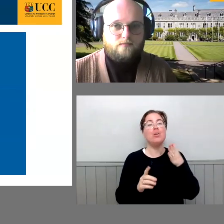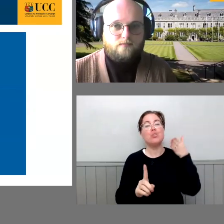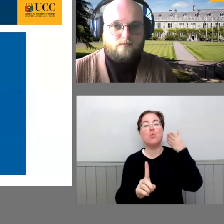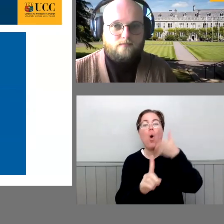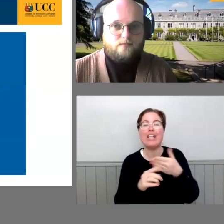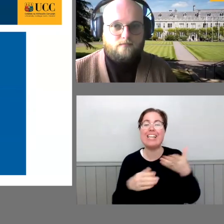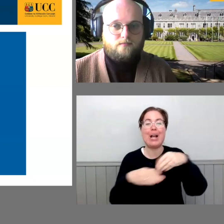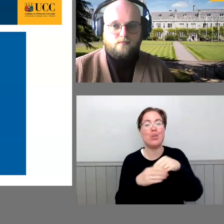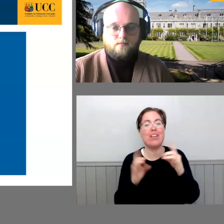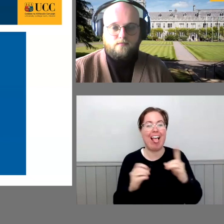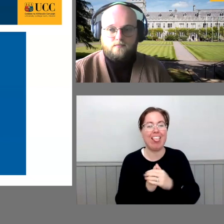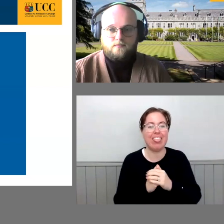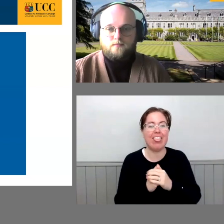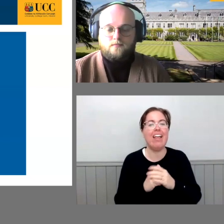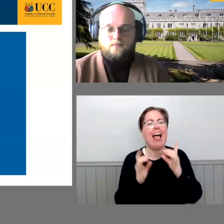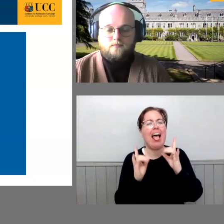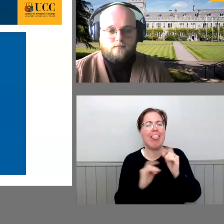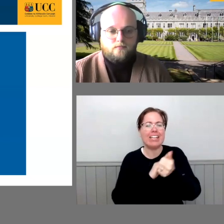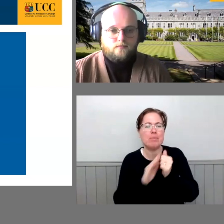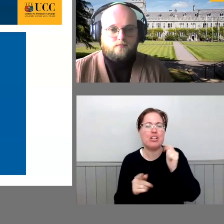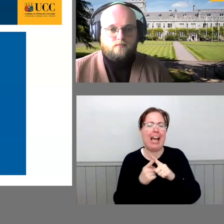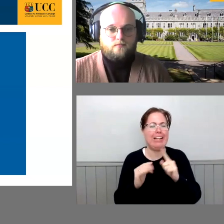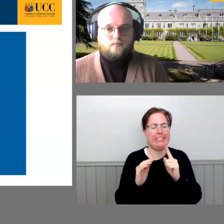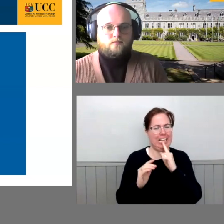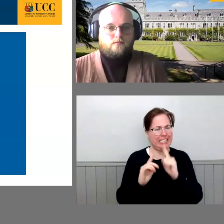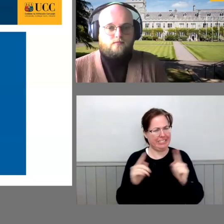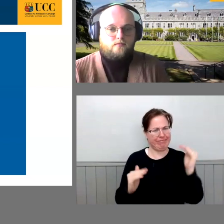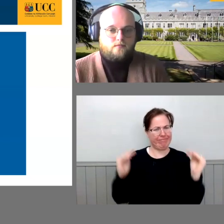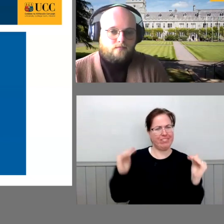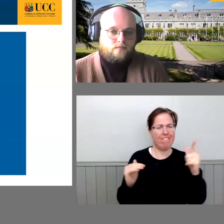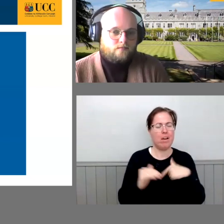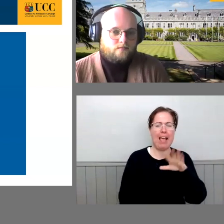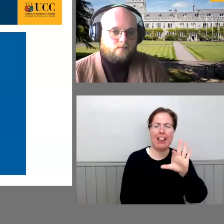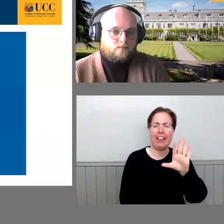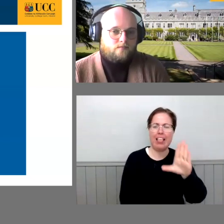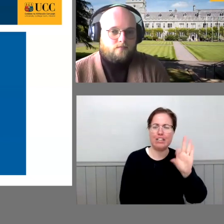and disparities of LGBTQIA+ autistic people.